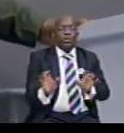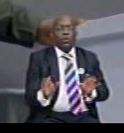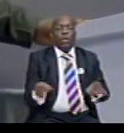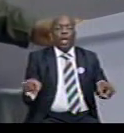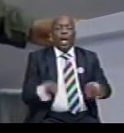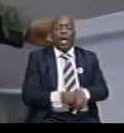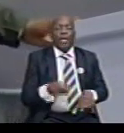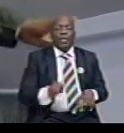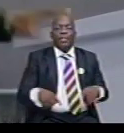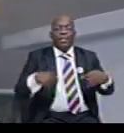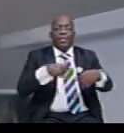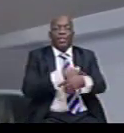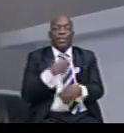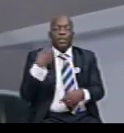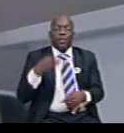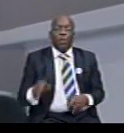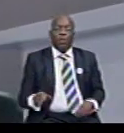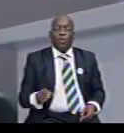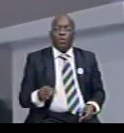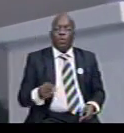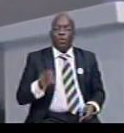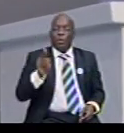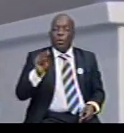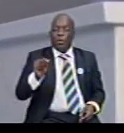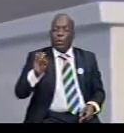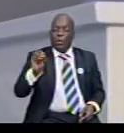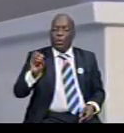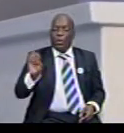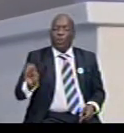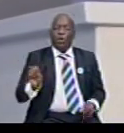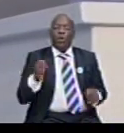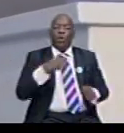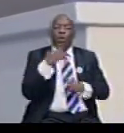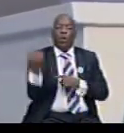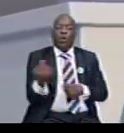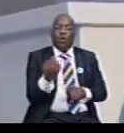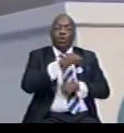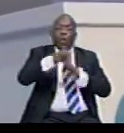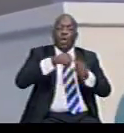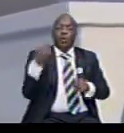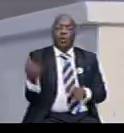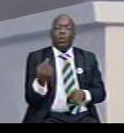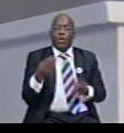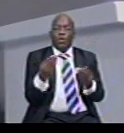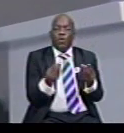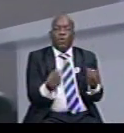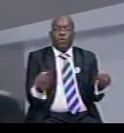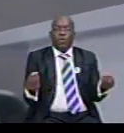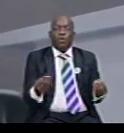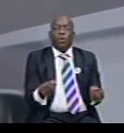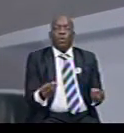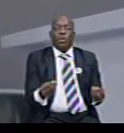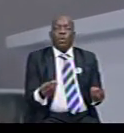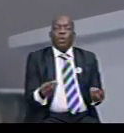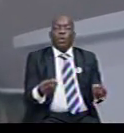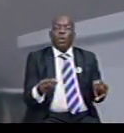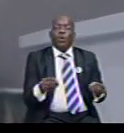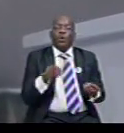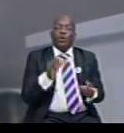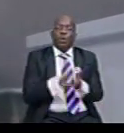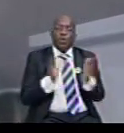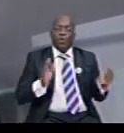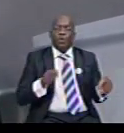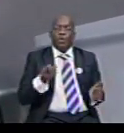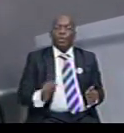of Noah, when only the minority believed, a flood is coming. The end